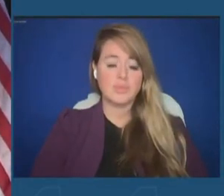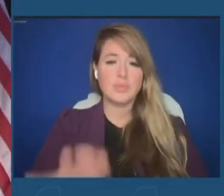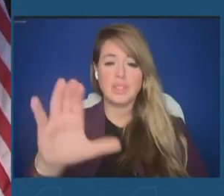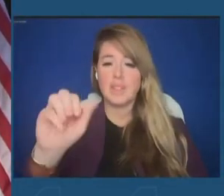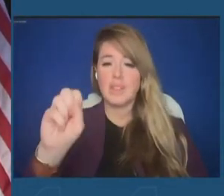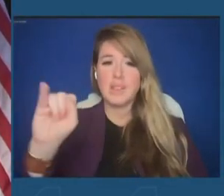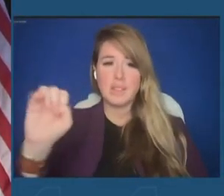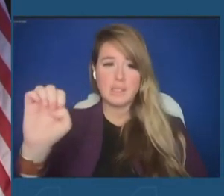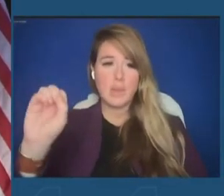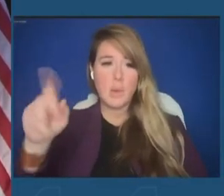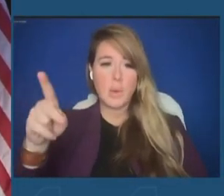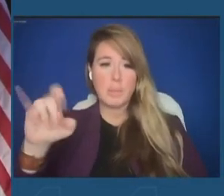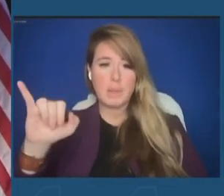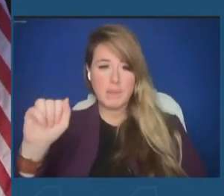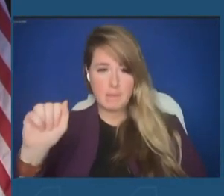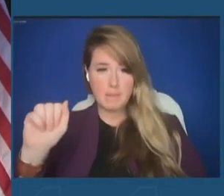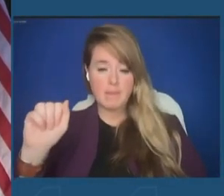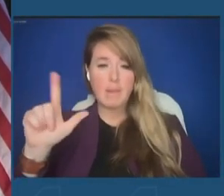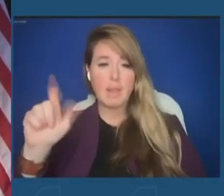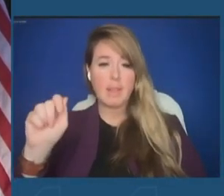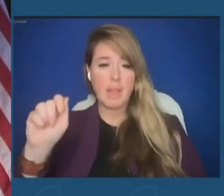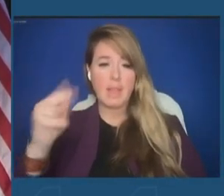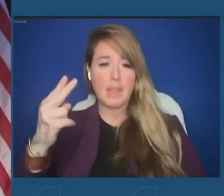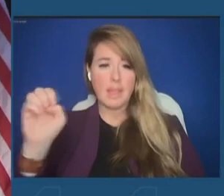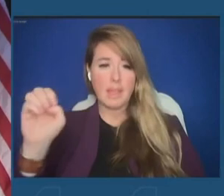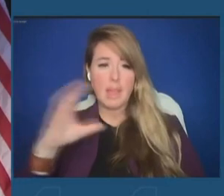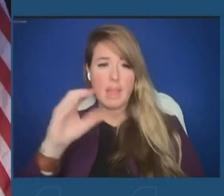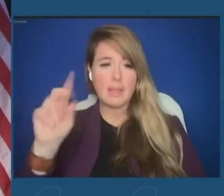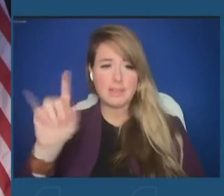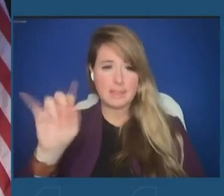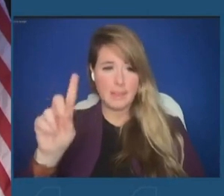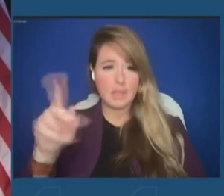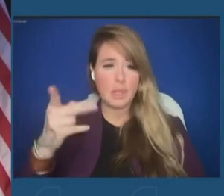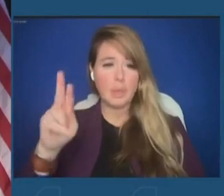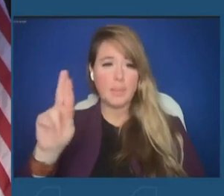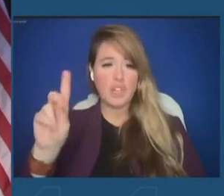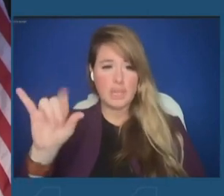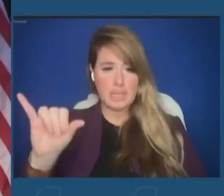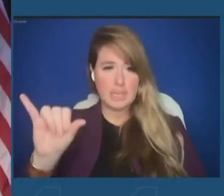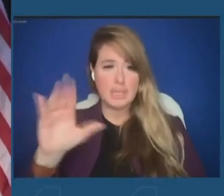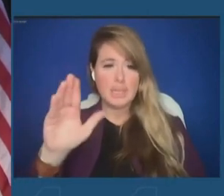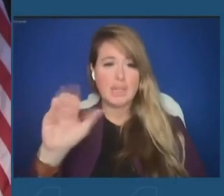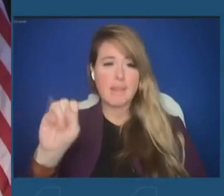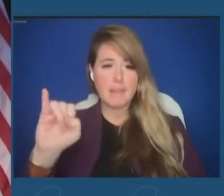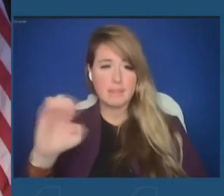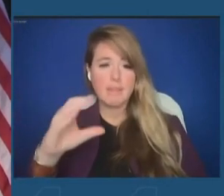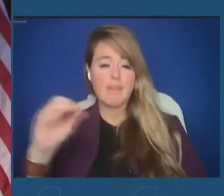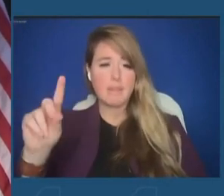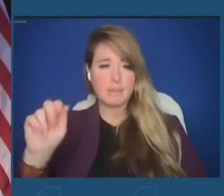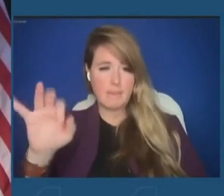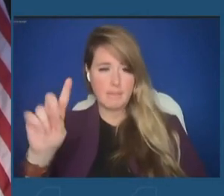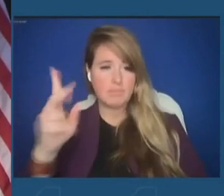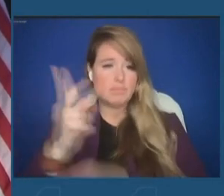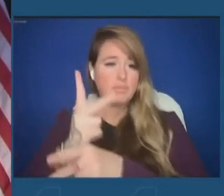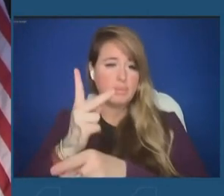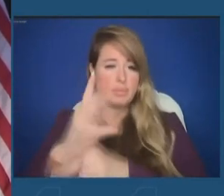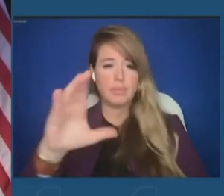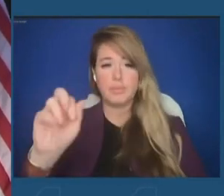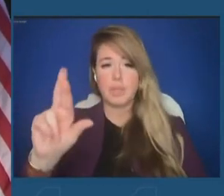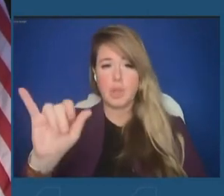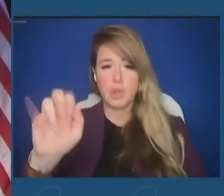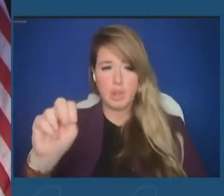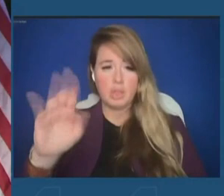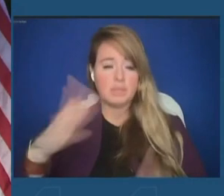Cassiopeia Leahy and David Purdy. Cassiopeia and David cared for the body of Carolyn Eubanks, a